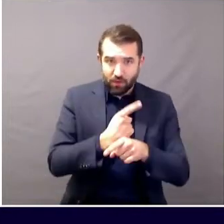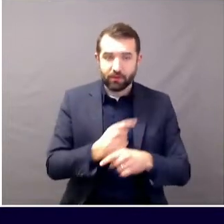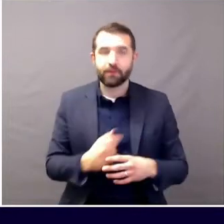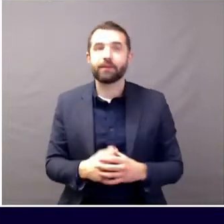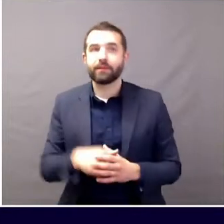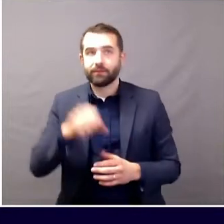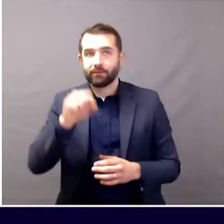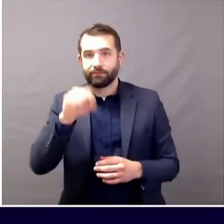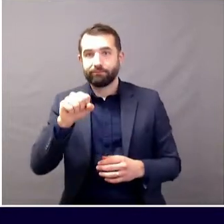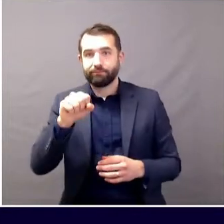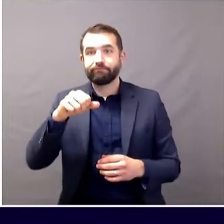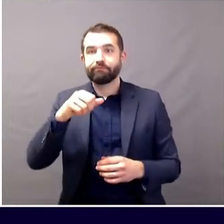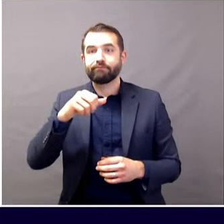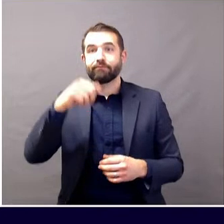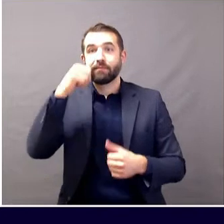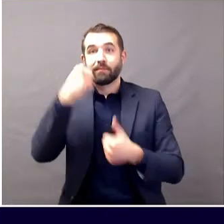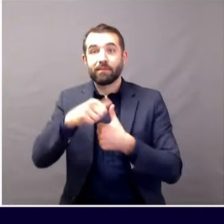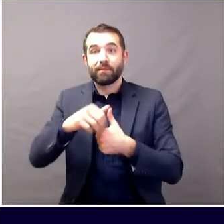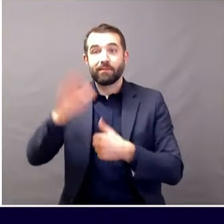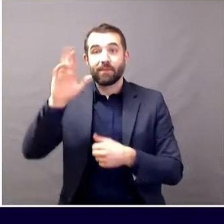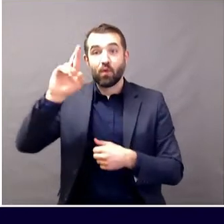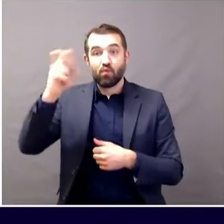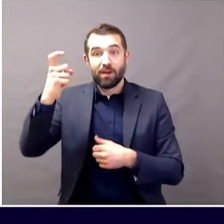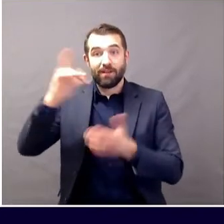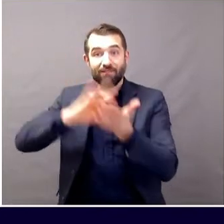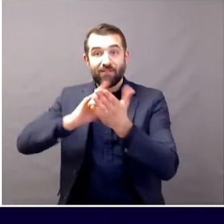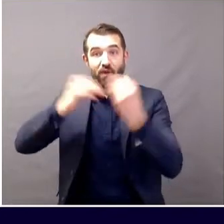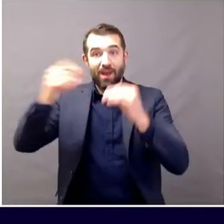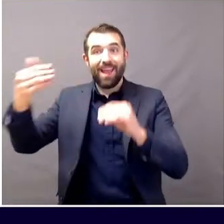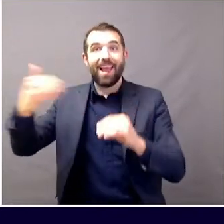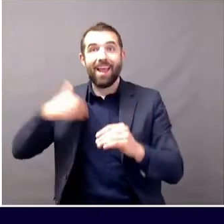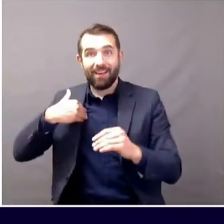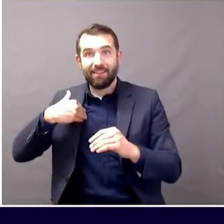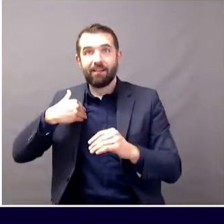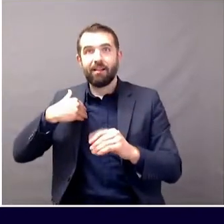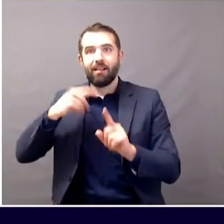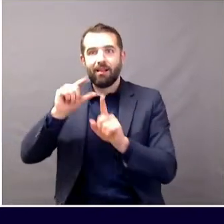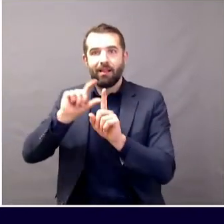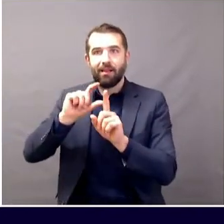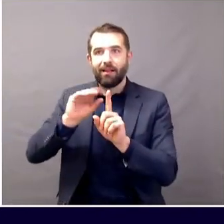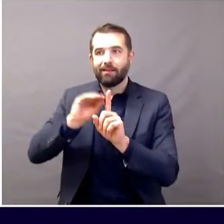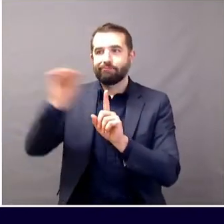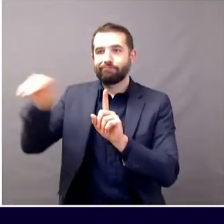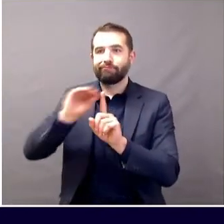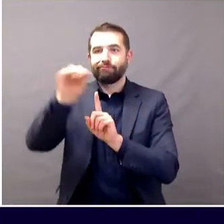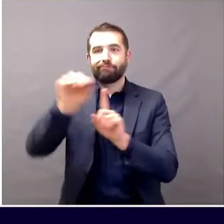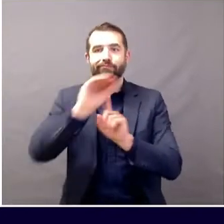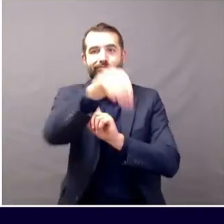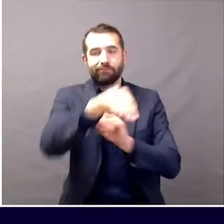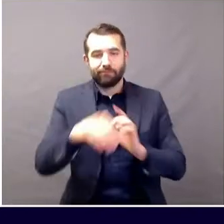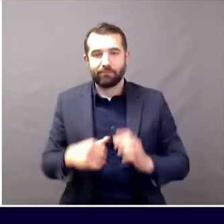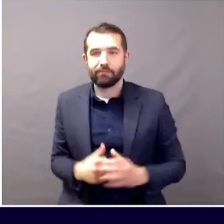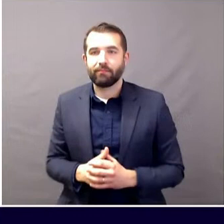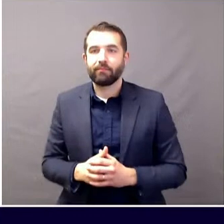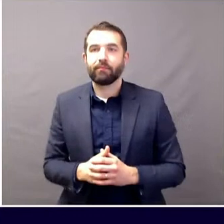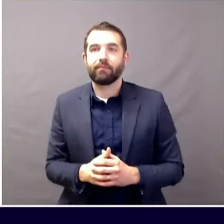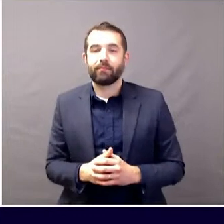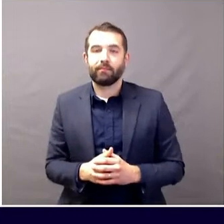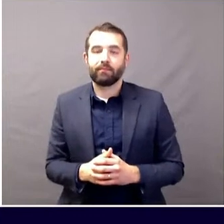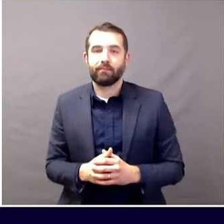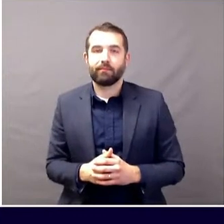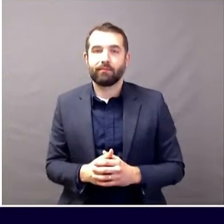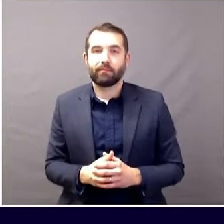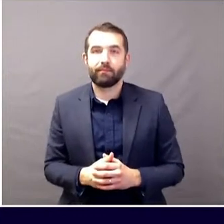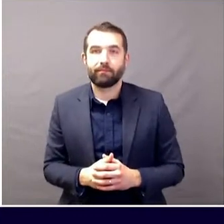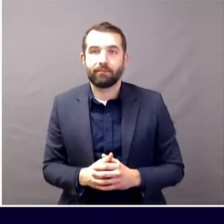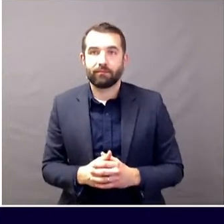well. Okay, and then the other question is, is it known what type of allergies predispose people